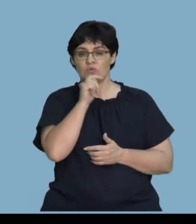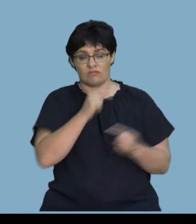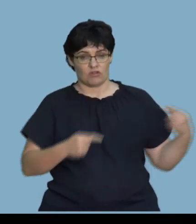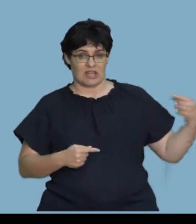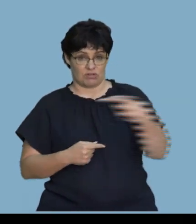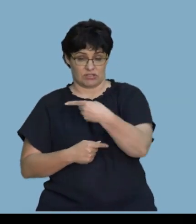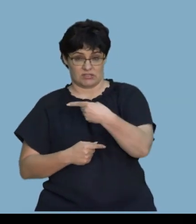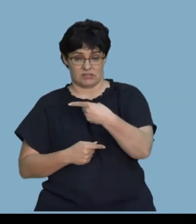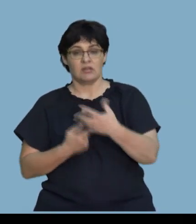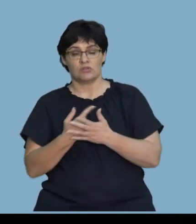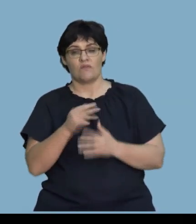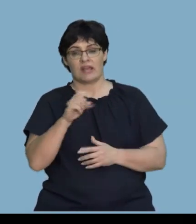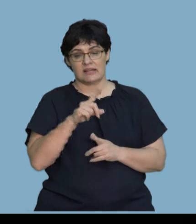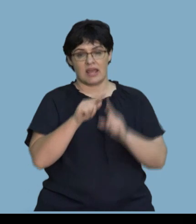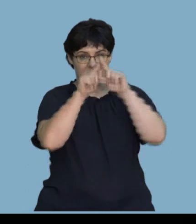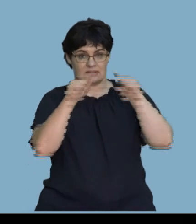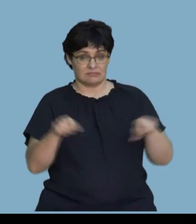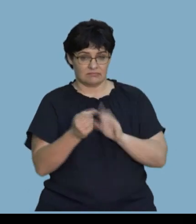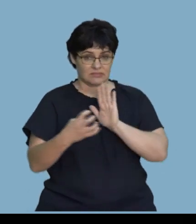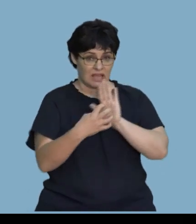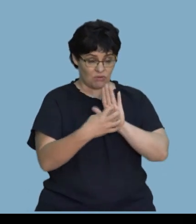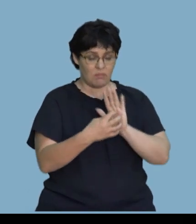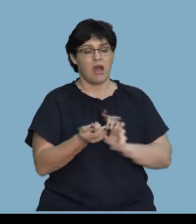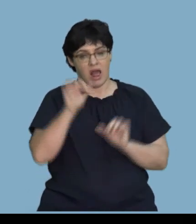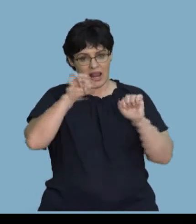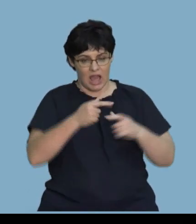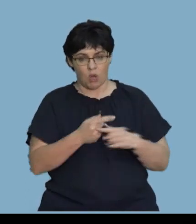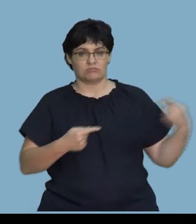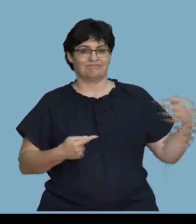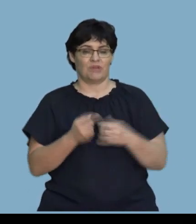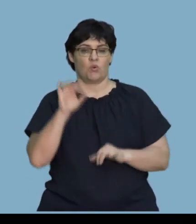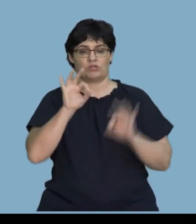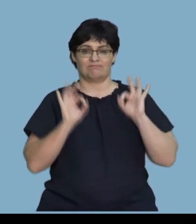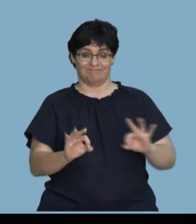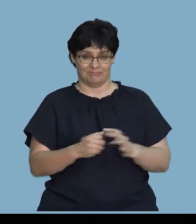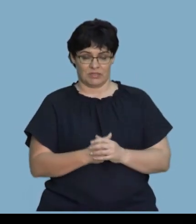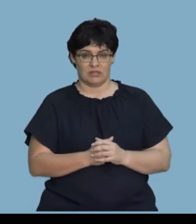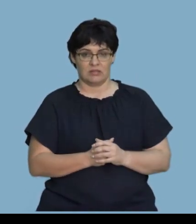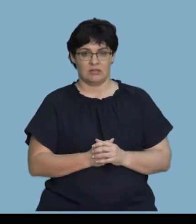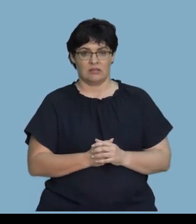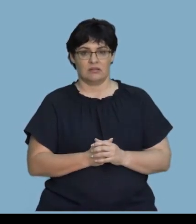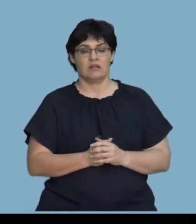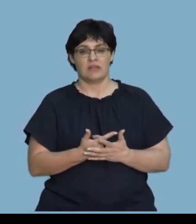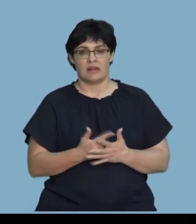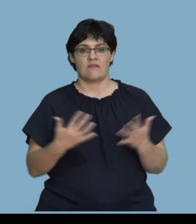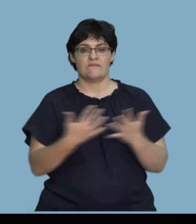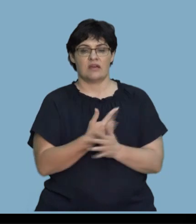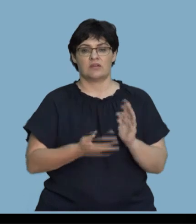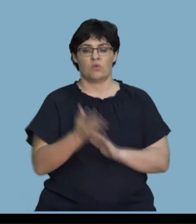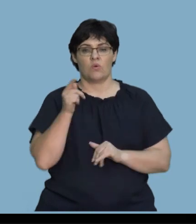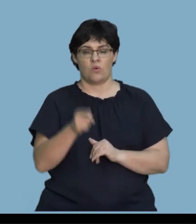direction. So the vector diagram allows us to determine the correct direction. And then we can quickly go to